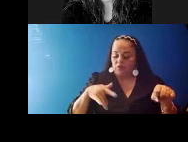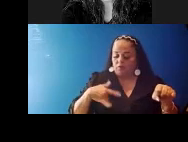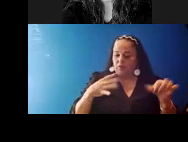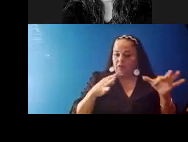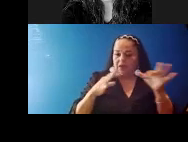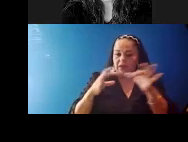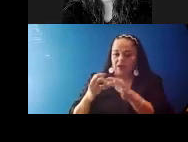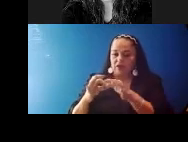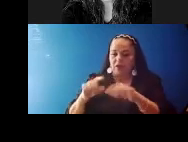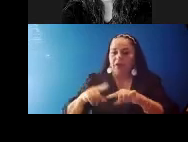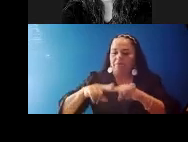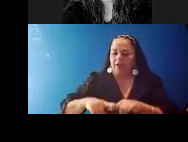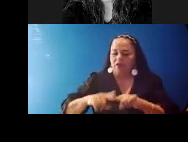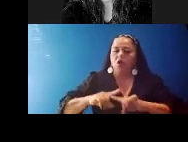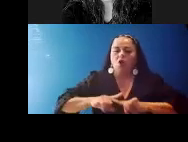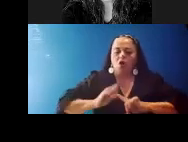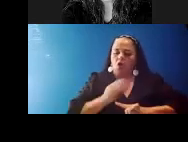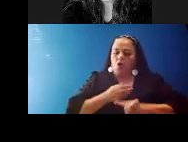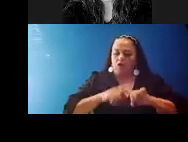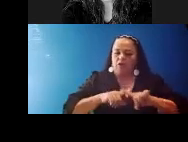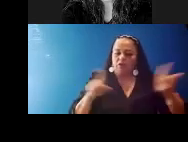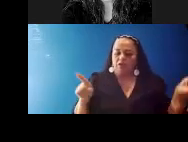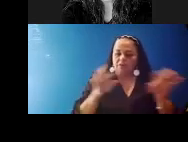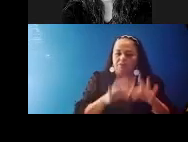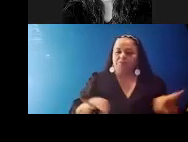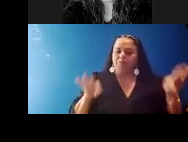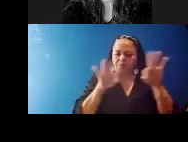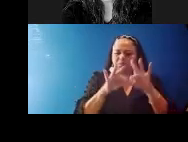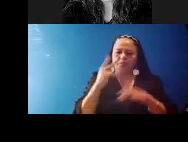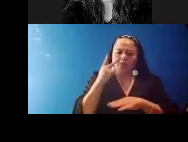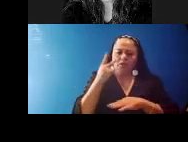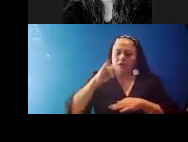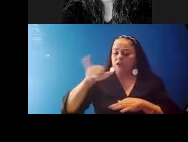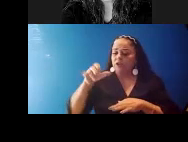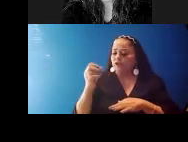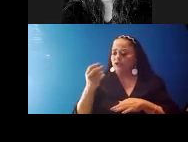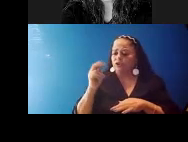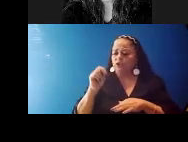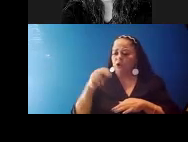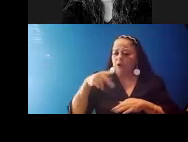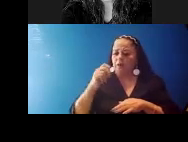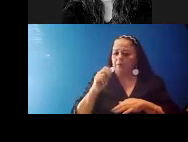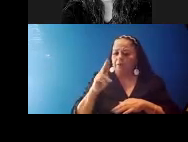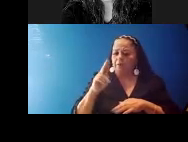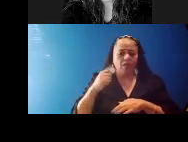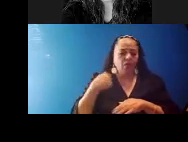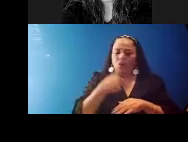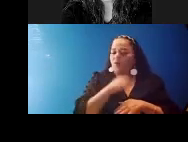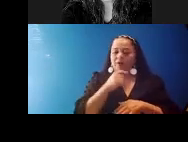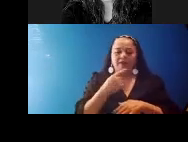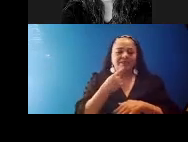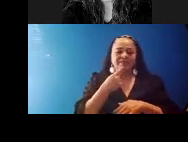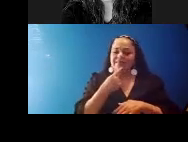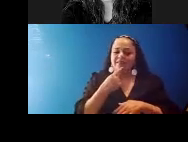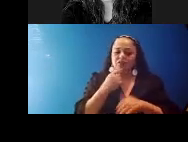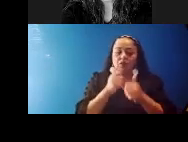on our differences. And so what's important to lift up, and what John Powell does a brilliant job of stating, is we're not saying that in order to get